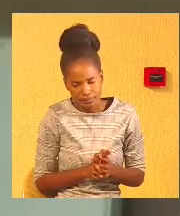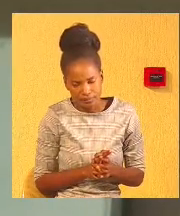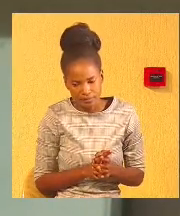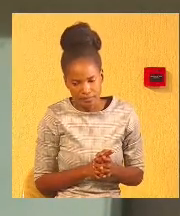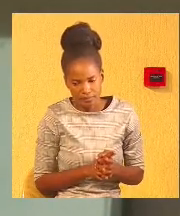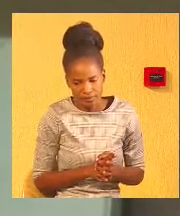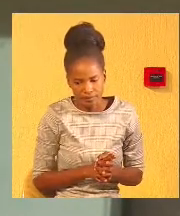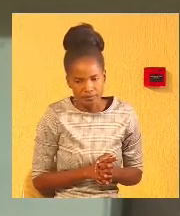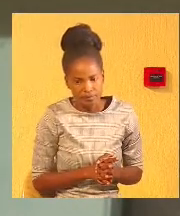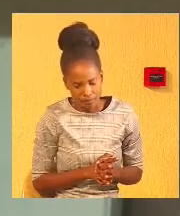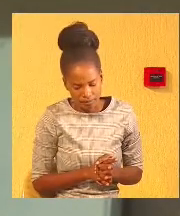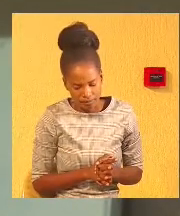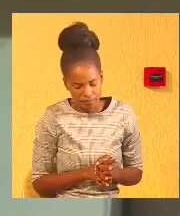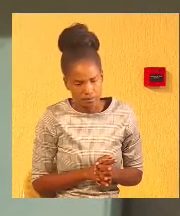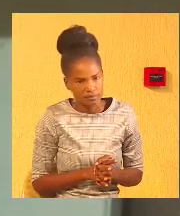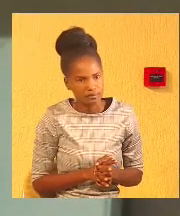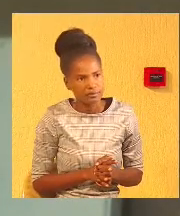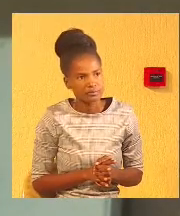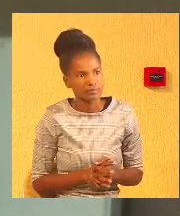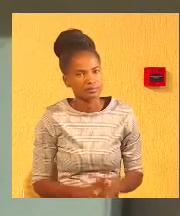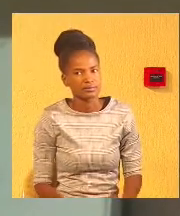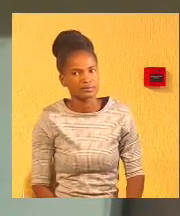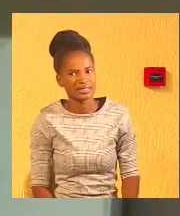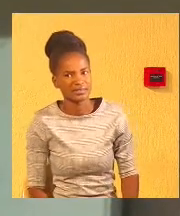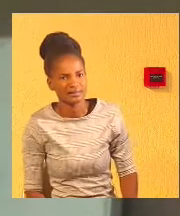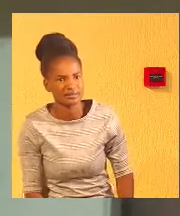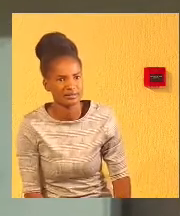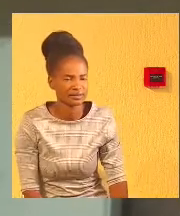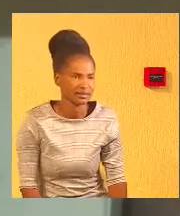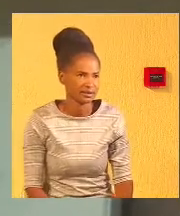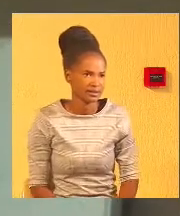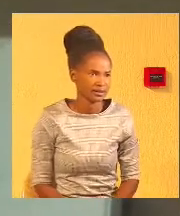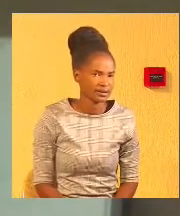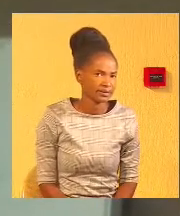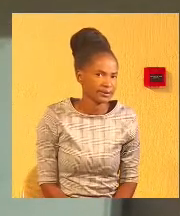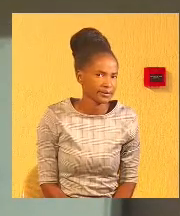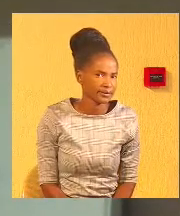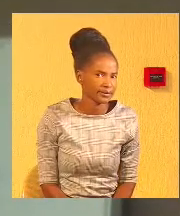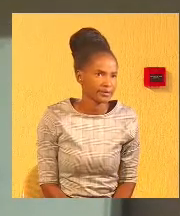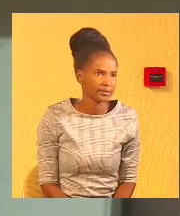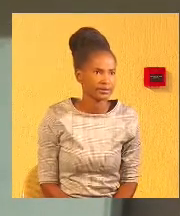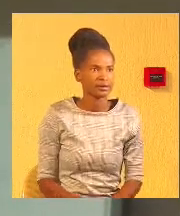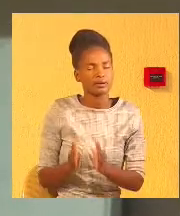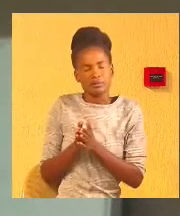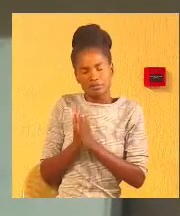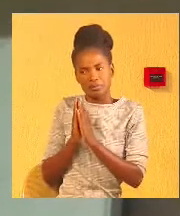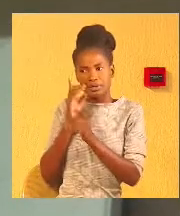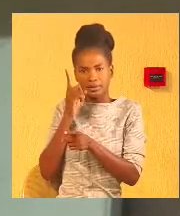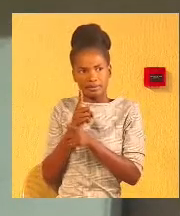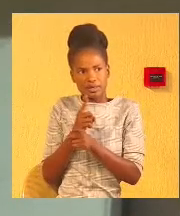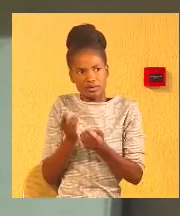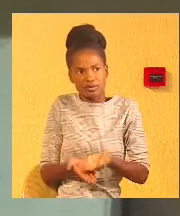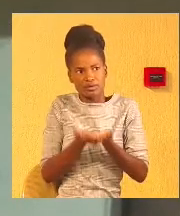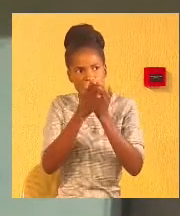interventions, and I would want to put it across to say, can government assist